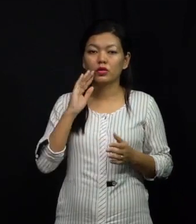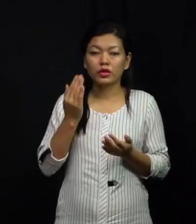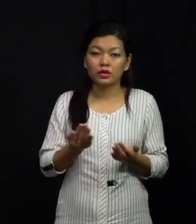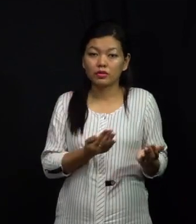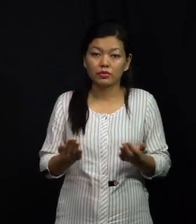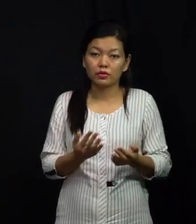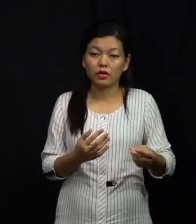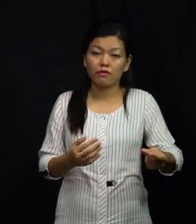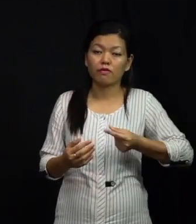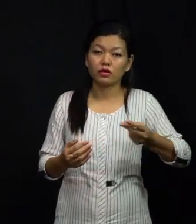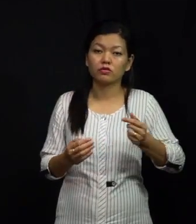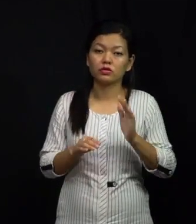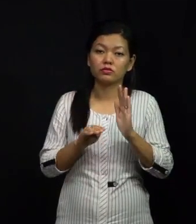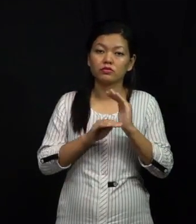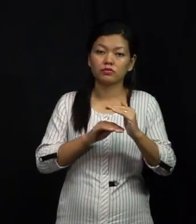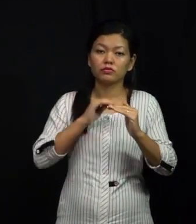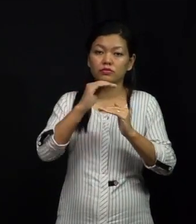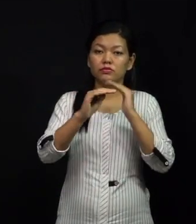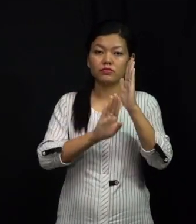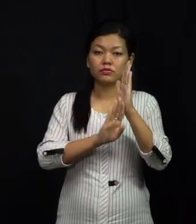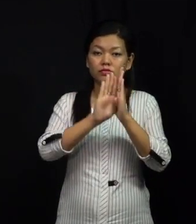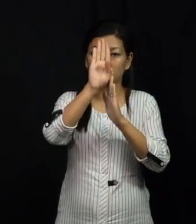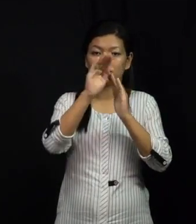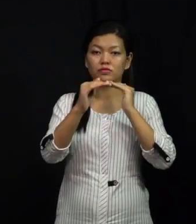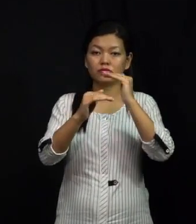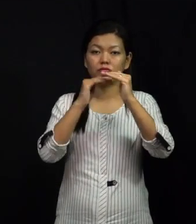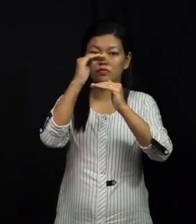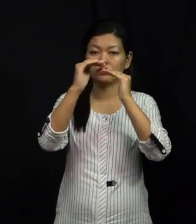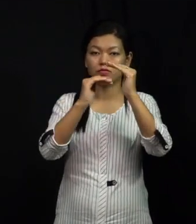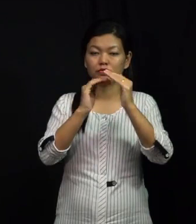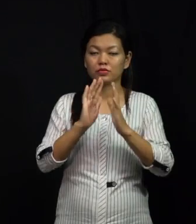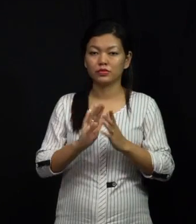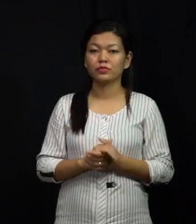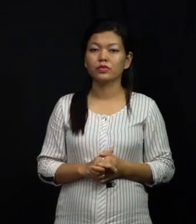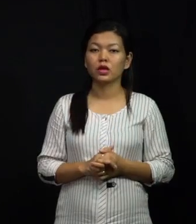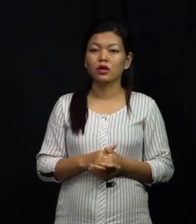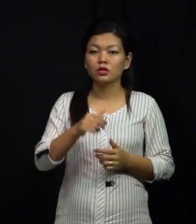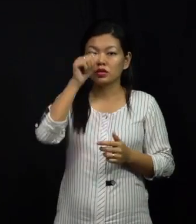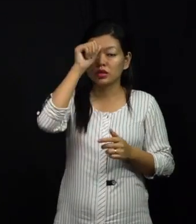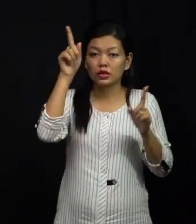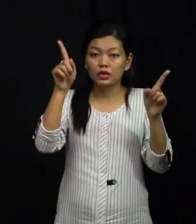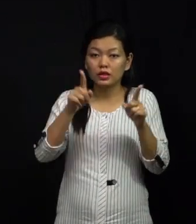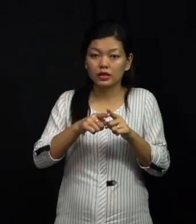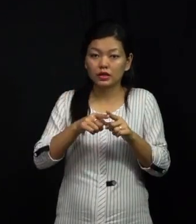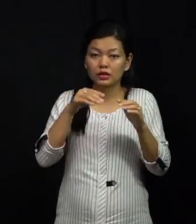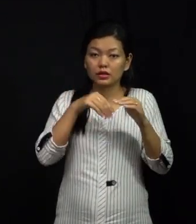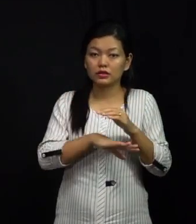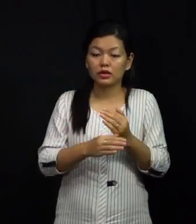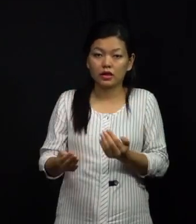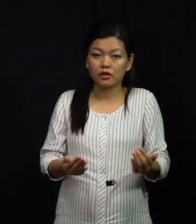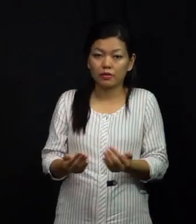And it is said that an average Indian baby, when he's born into this world, weighs